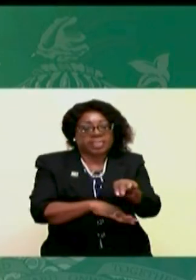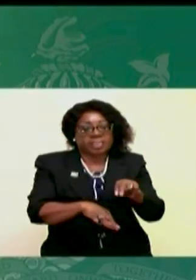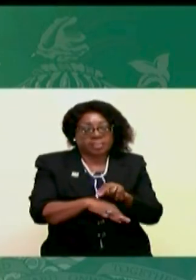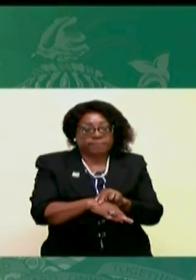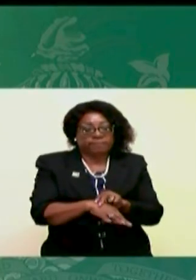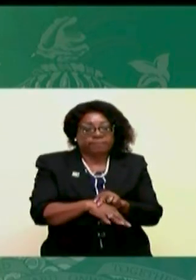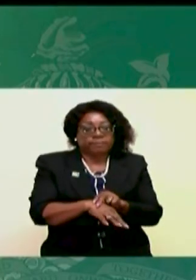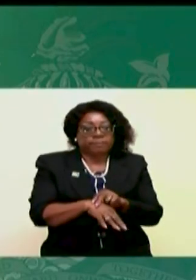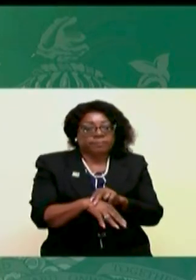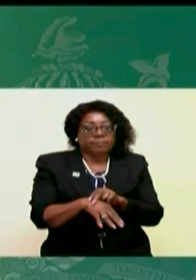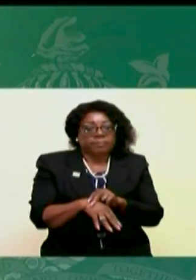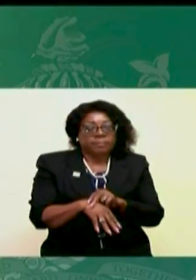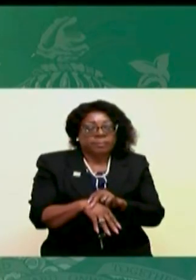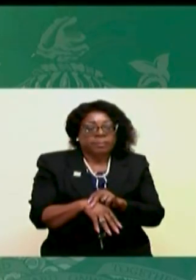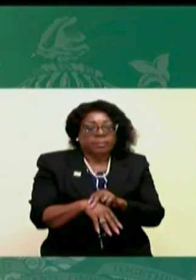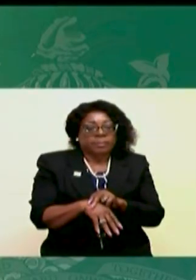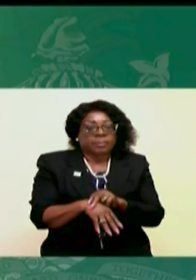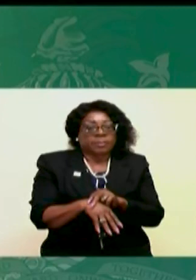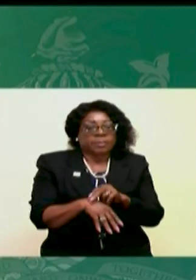Speaker,